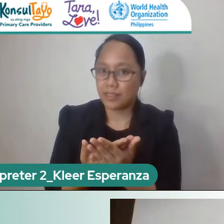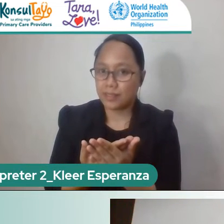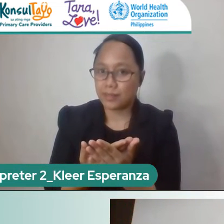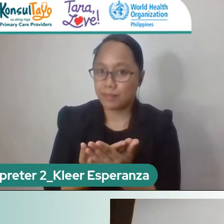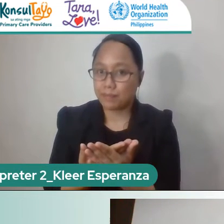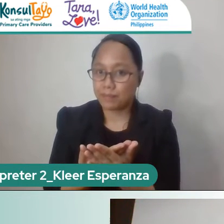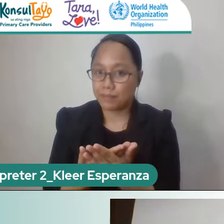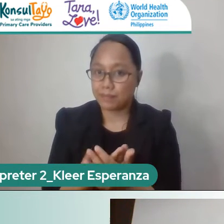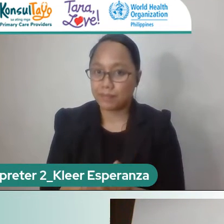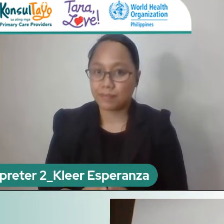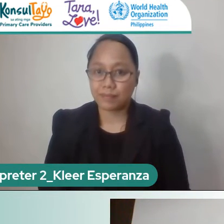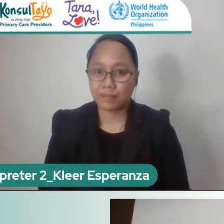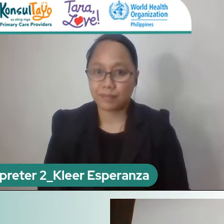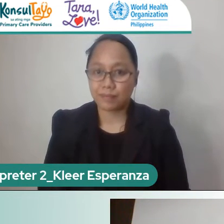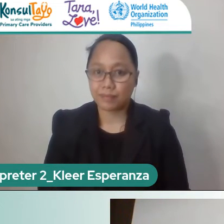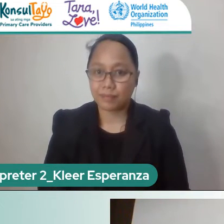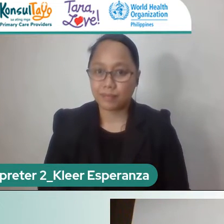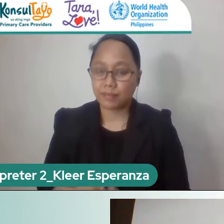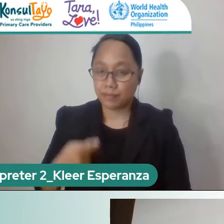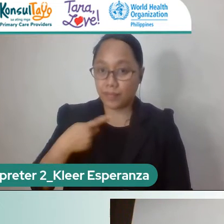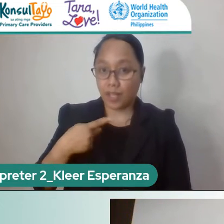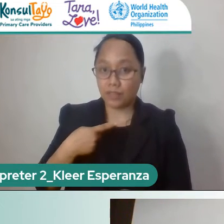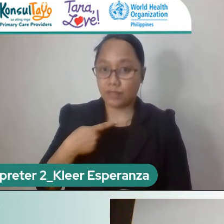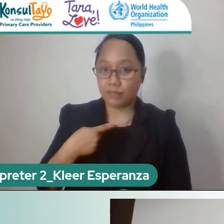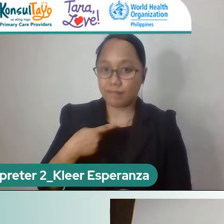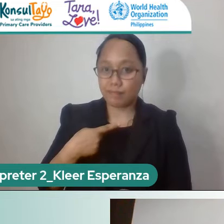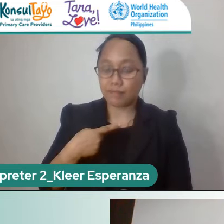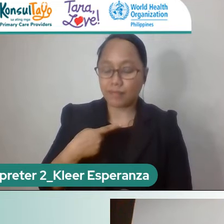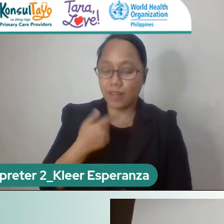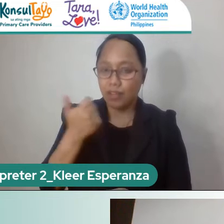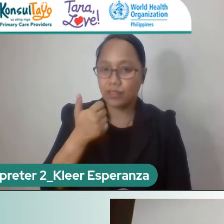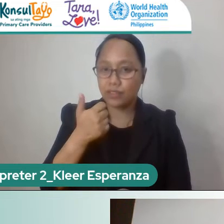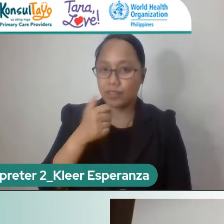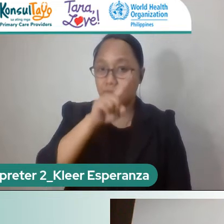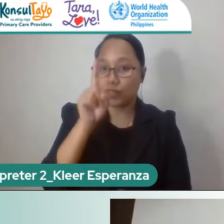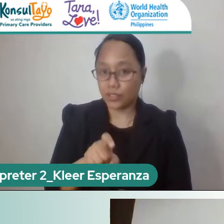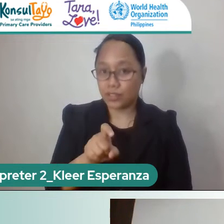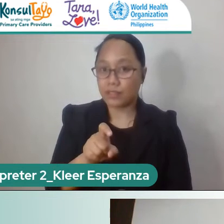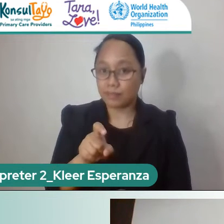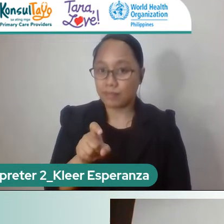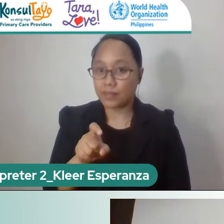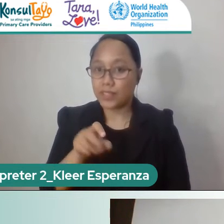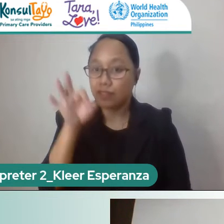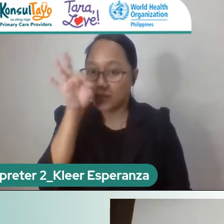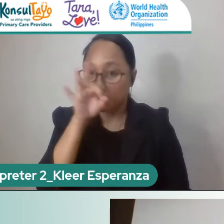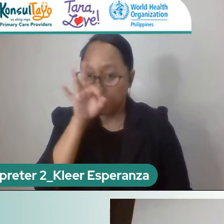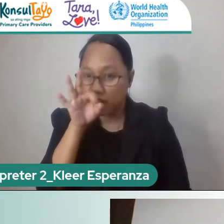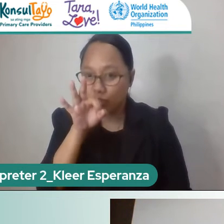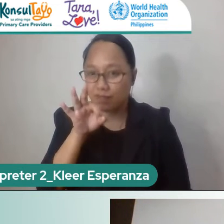questions because they are in Filipino. And then there's another question here.